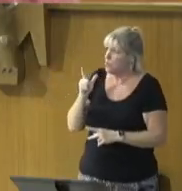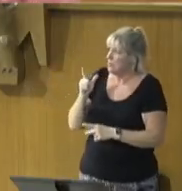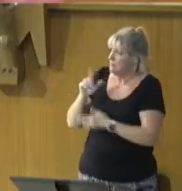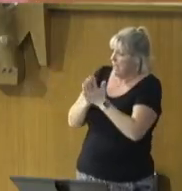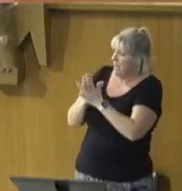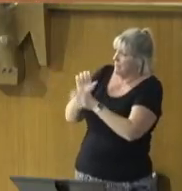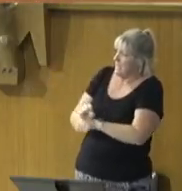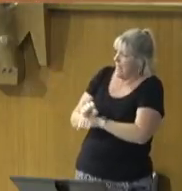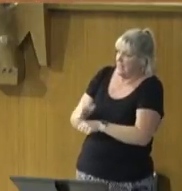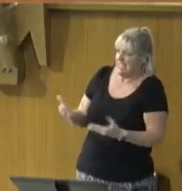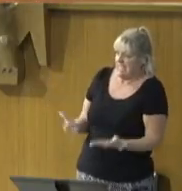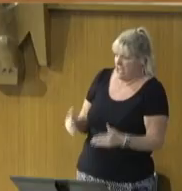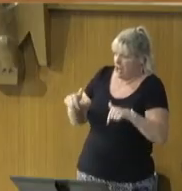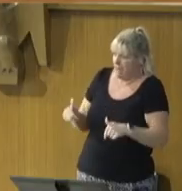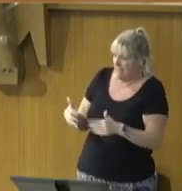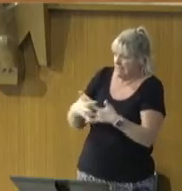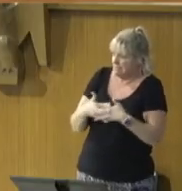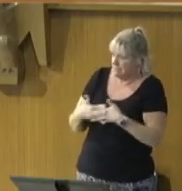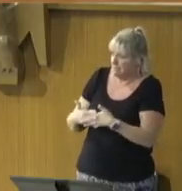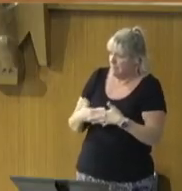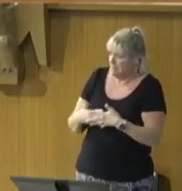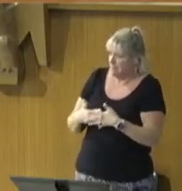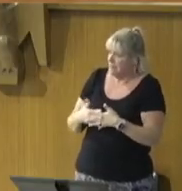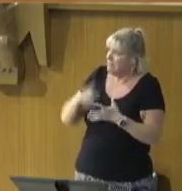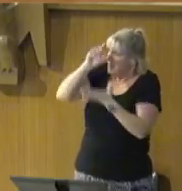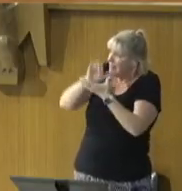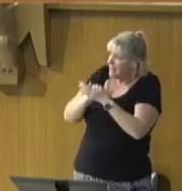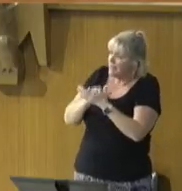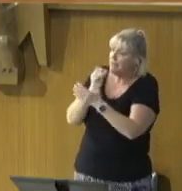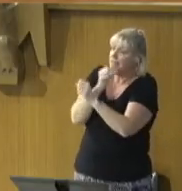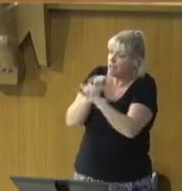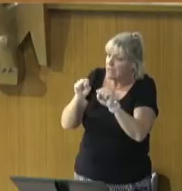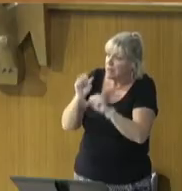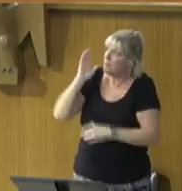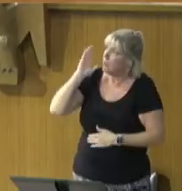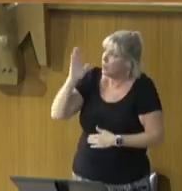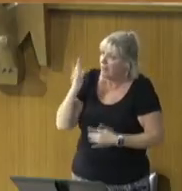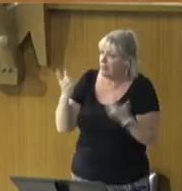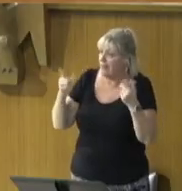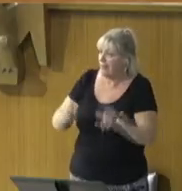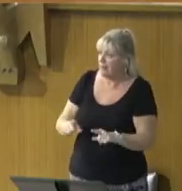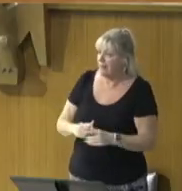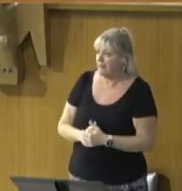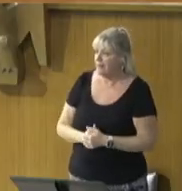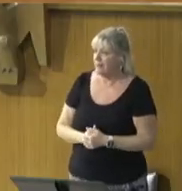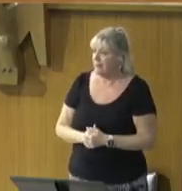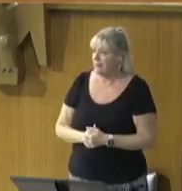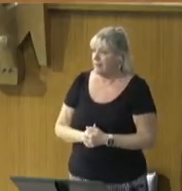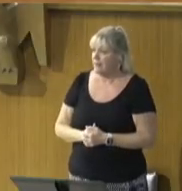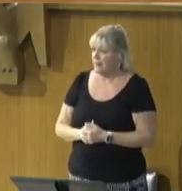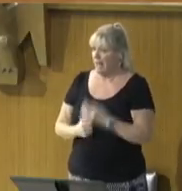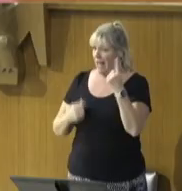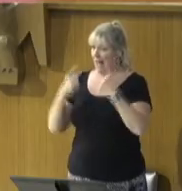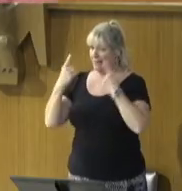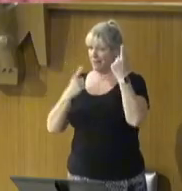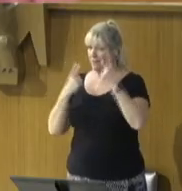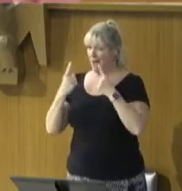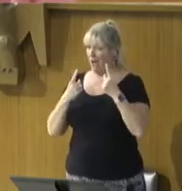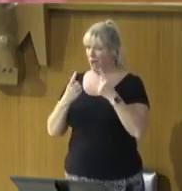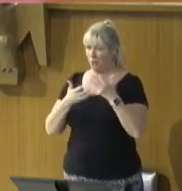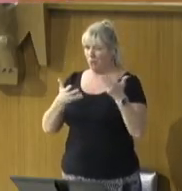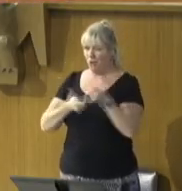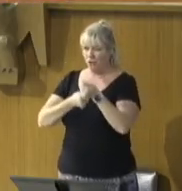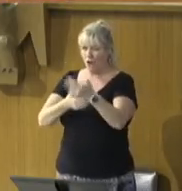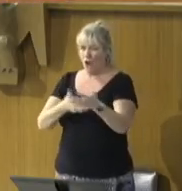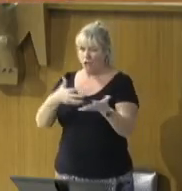country, to believe that freedom will come. When I think about the forces of destruction and